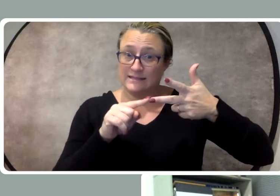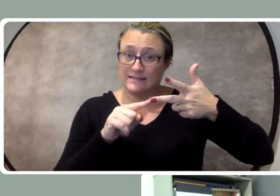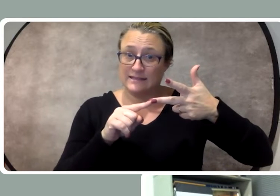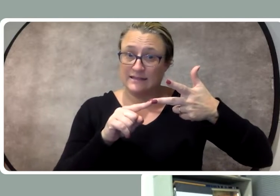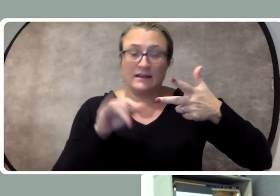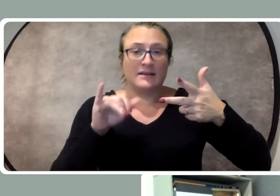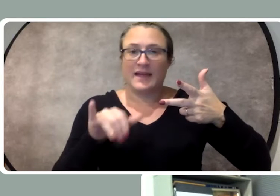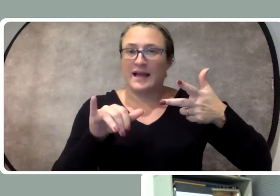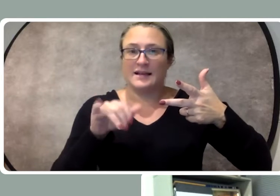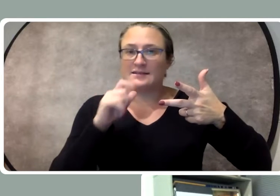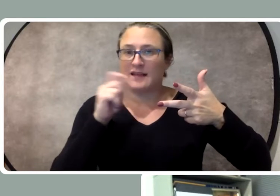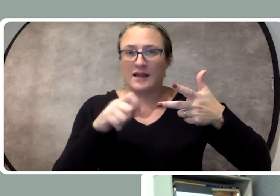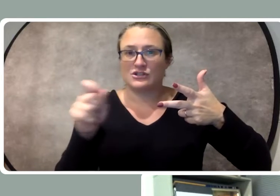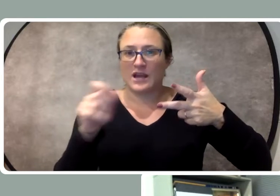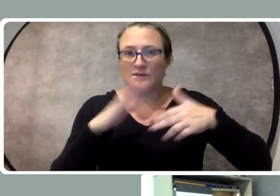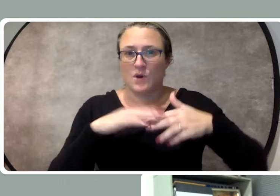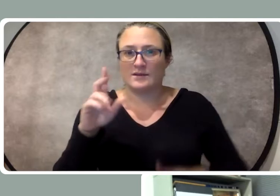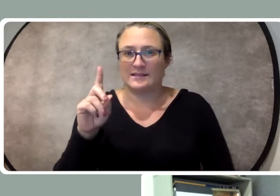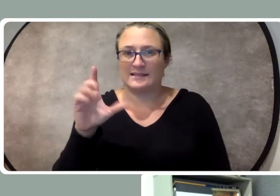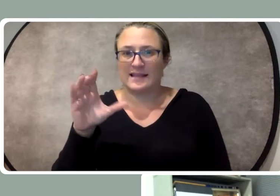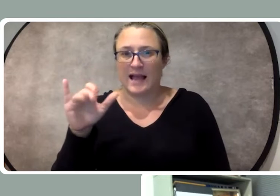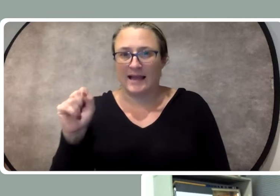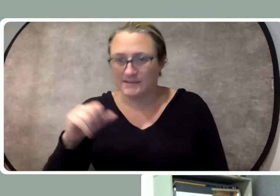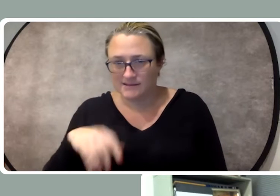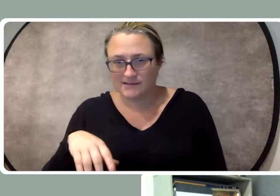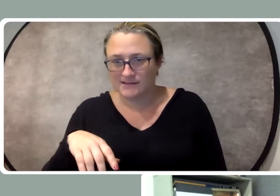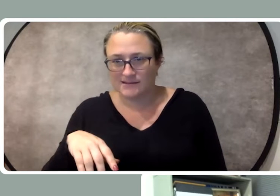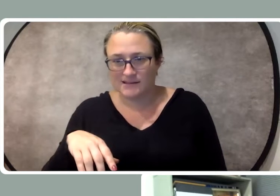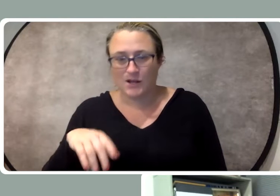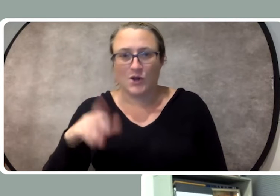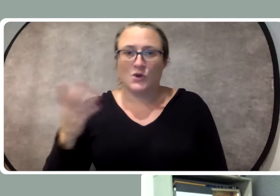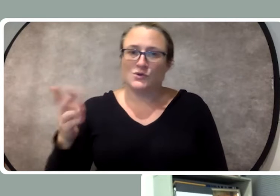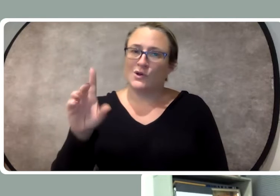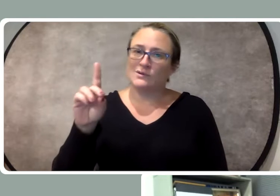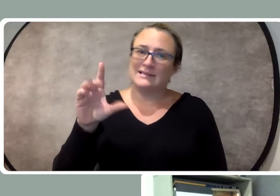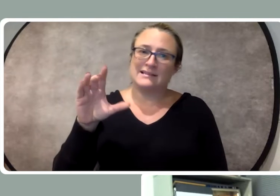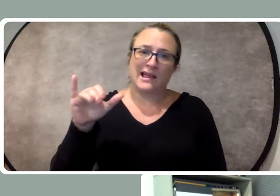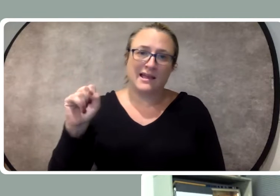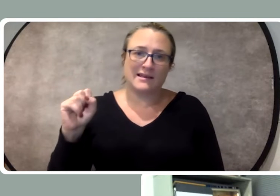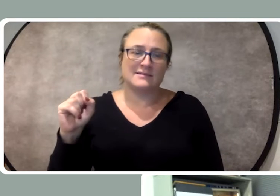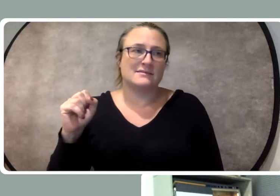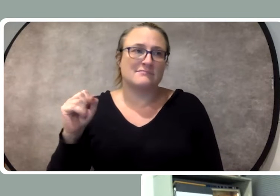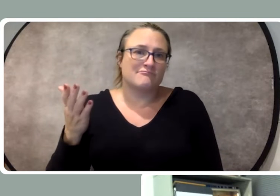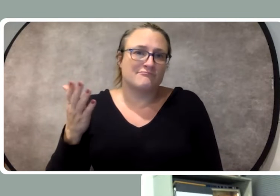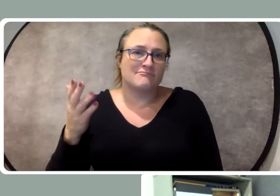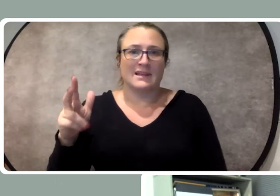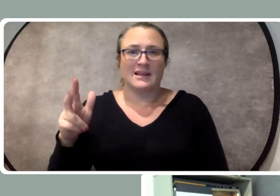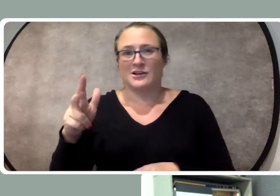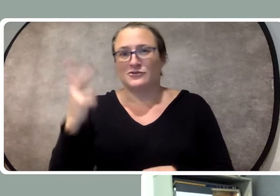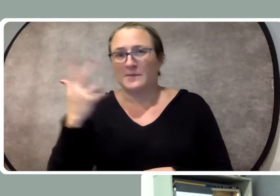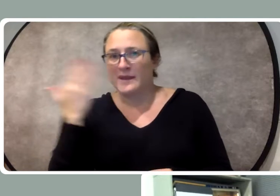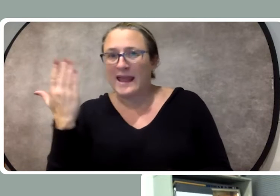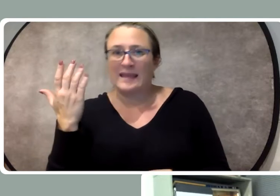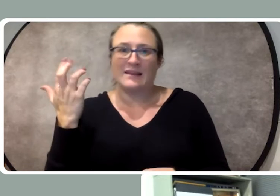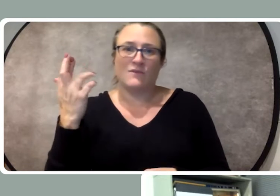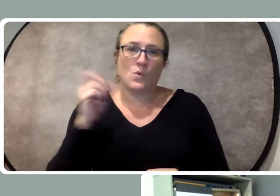checked on DCIS. So we do not really know if DCIS is triple negative or